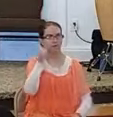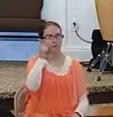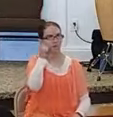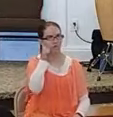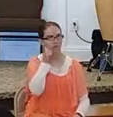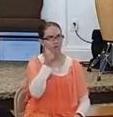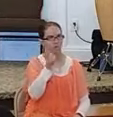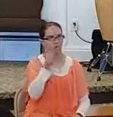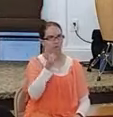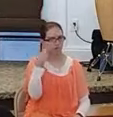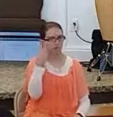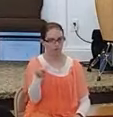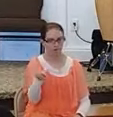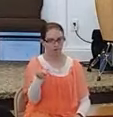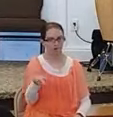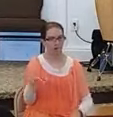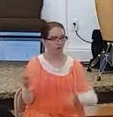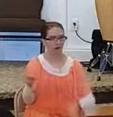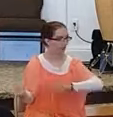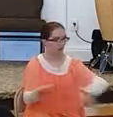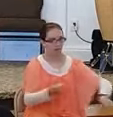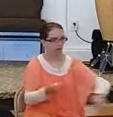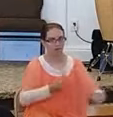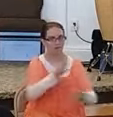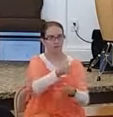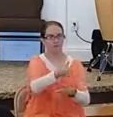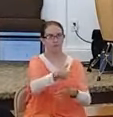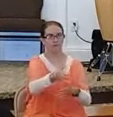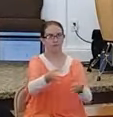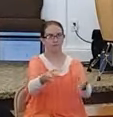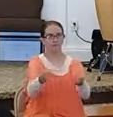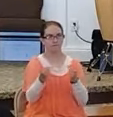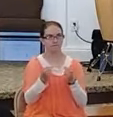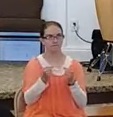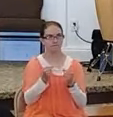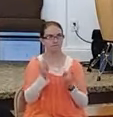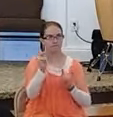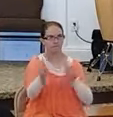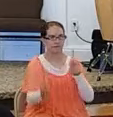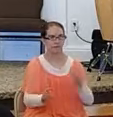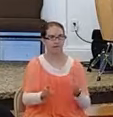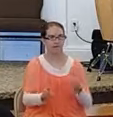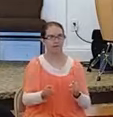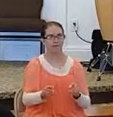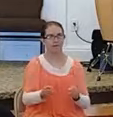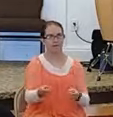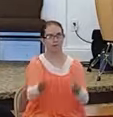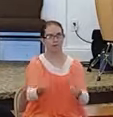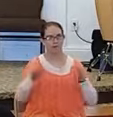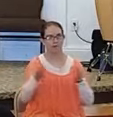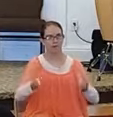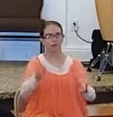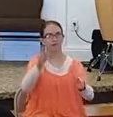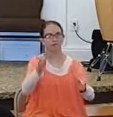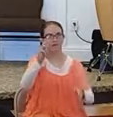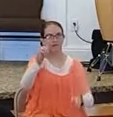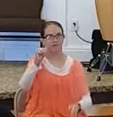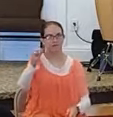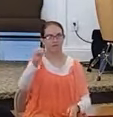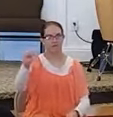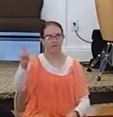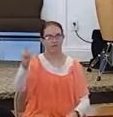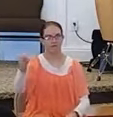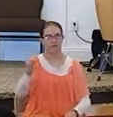and noticed that he was gone after they went and got him. These are the guys that he appeared with on the road to Emmaus. These